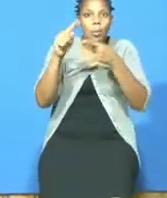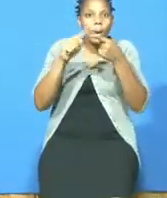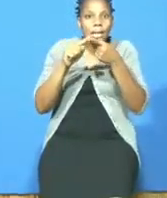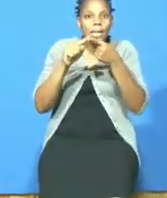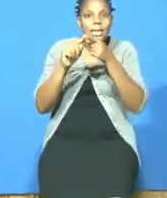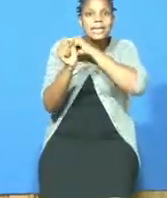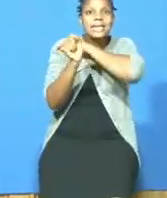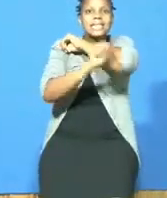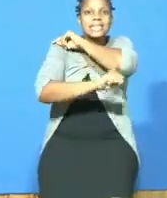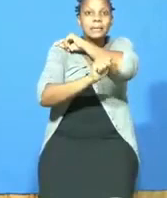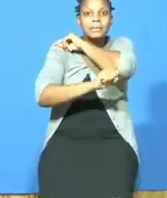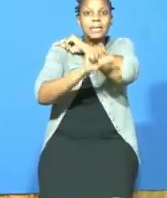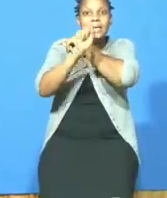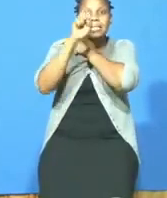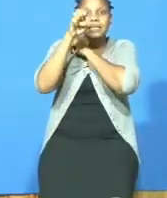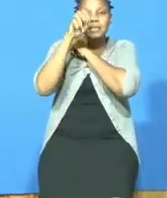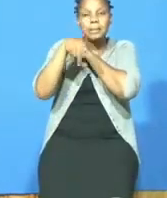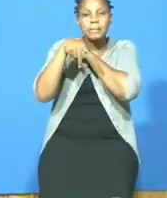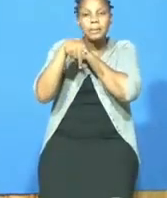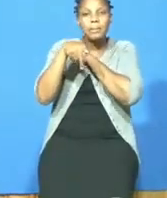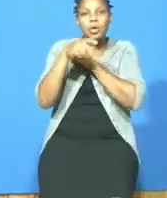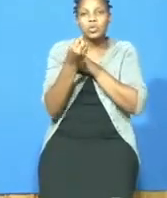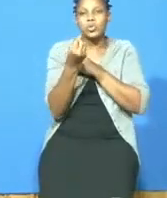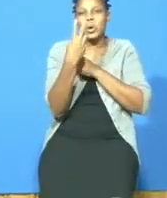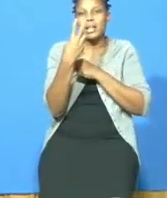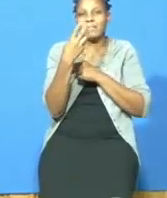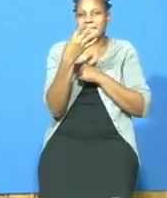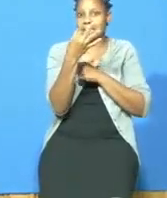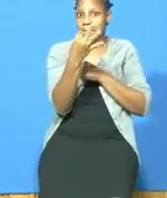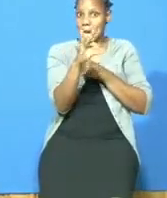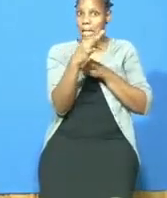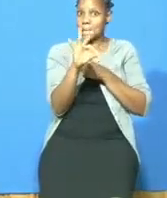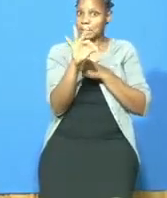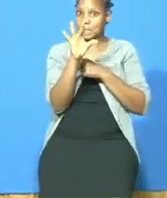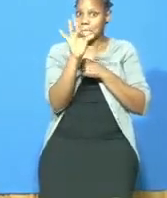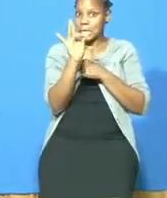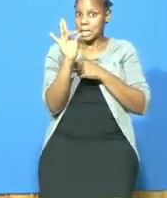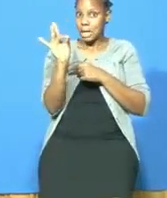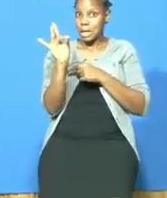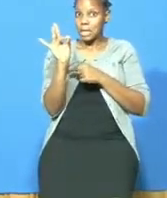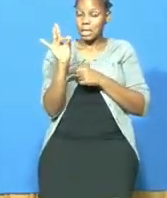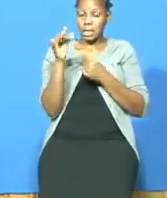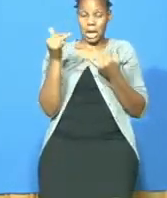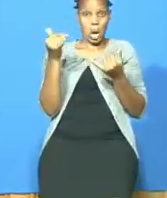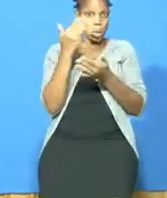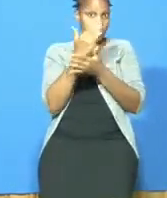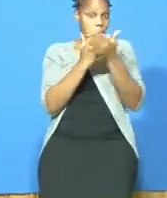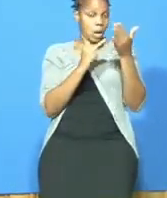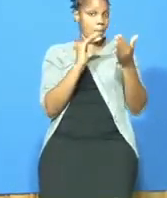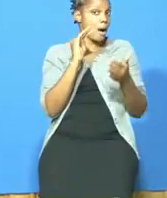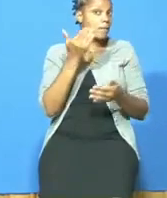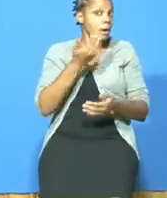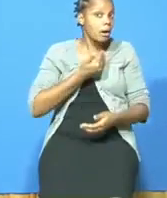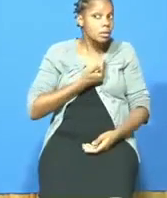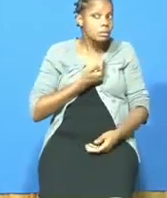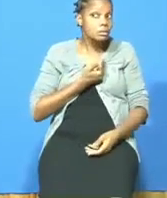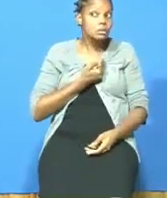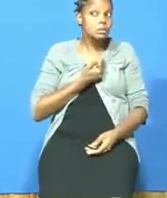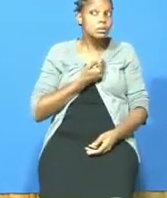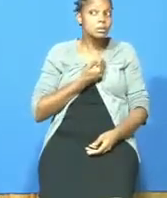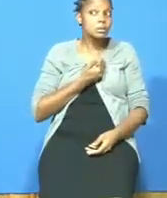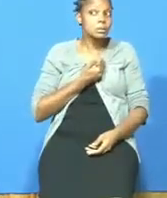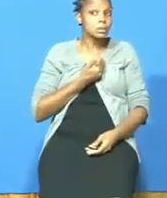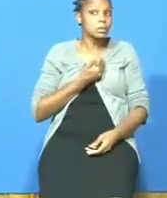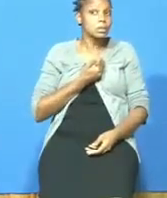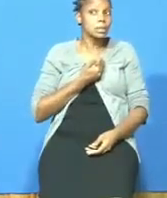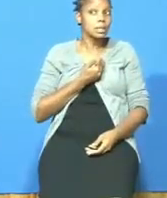September 12, 1988. As a matter of fact, some of us did not, I don't want to